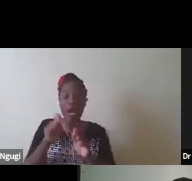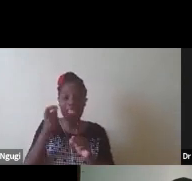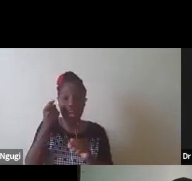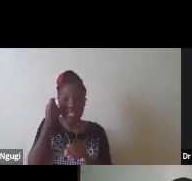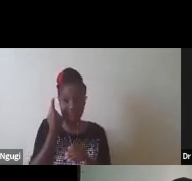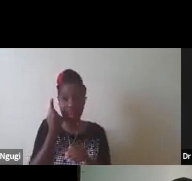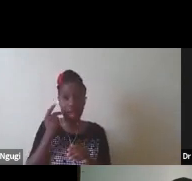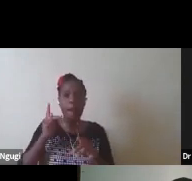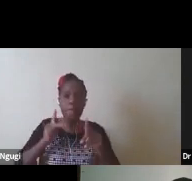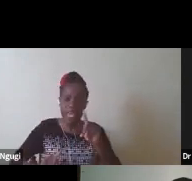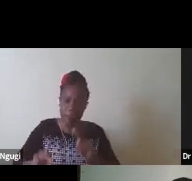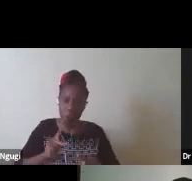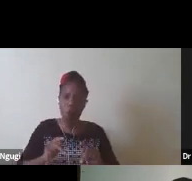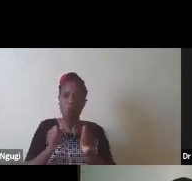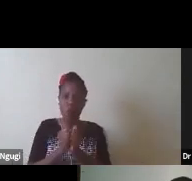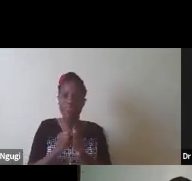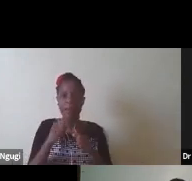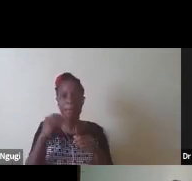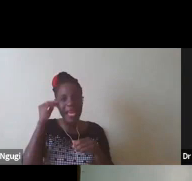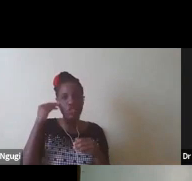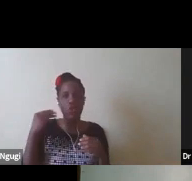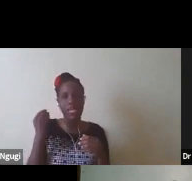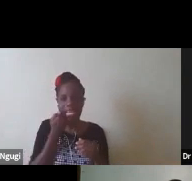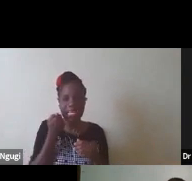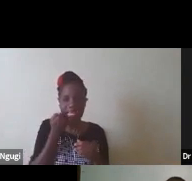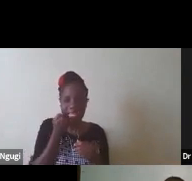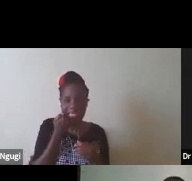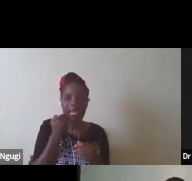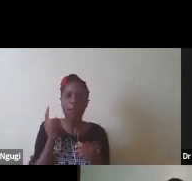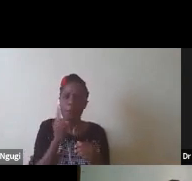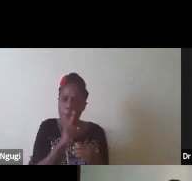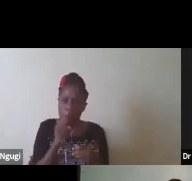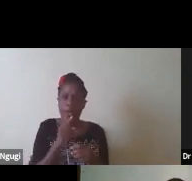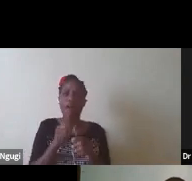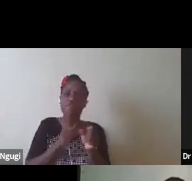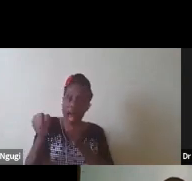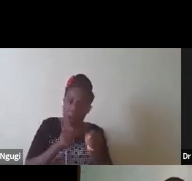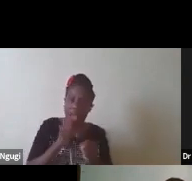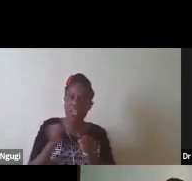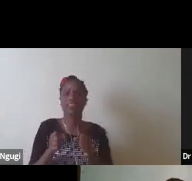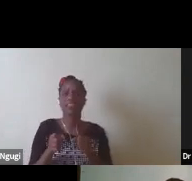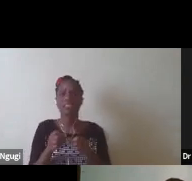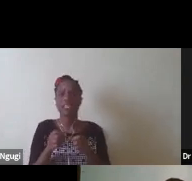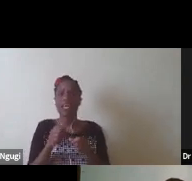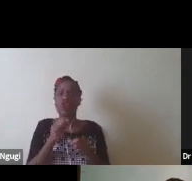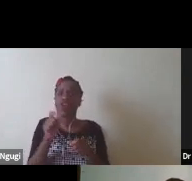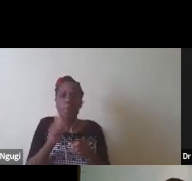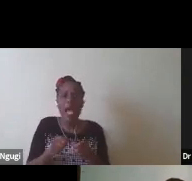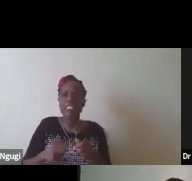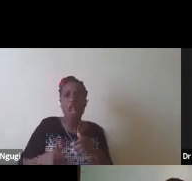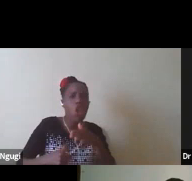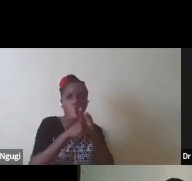is possible to treat persons with mental illness, severe mental illness, aggressive, violent, without resorting to seclusion